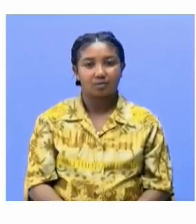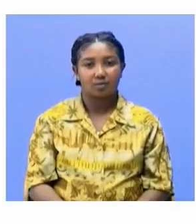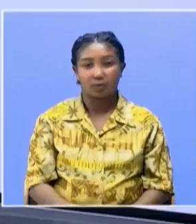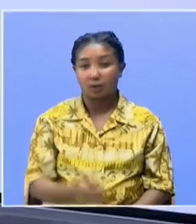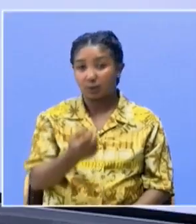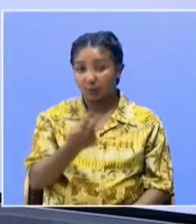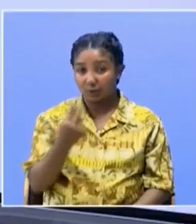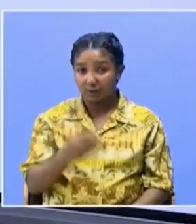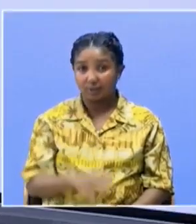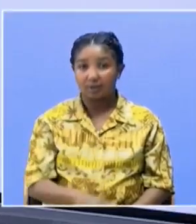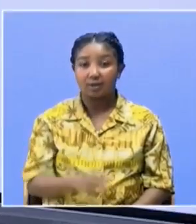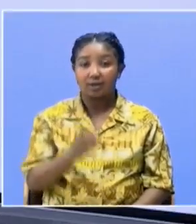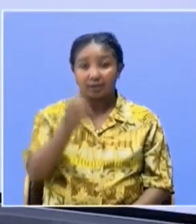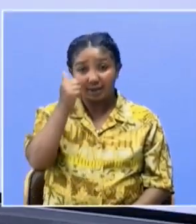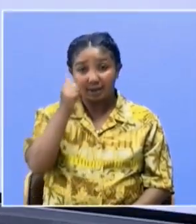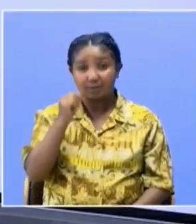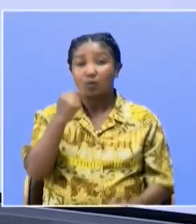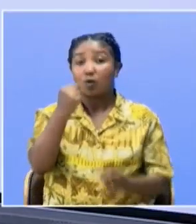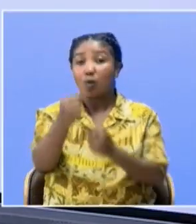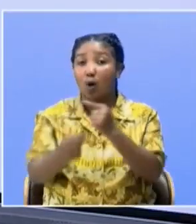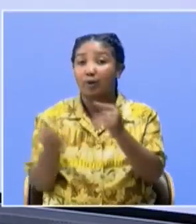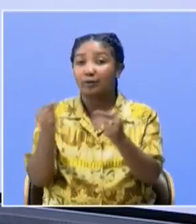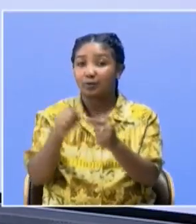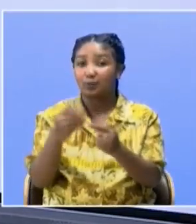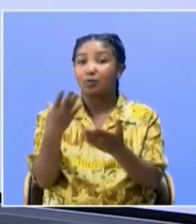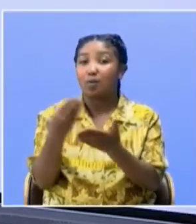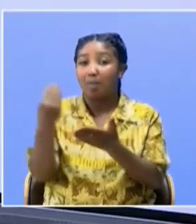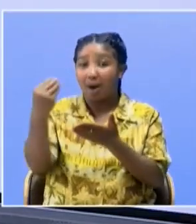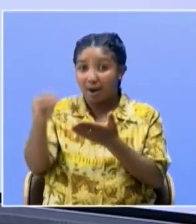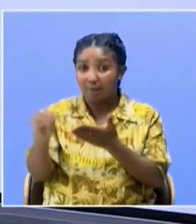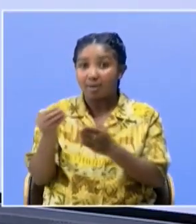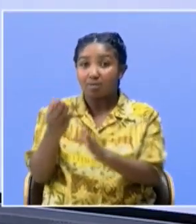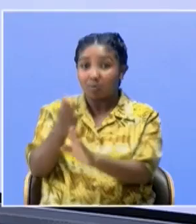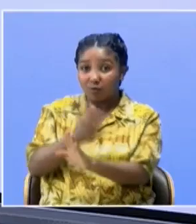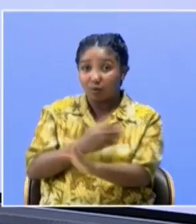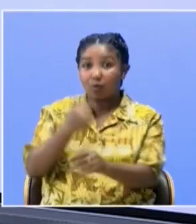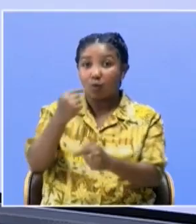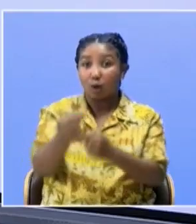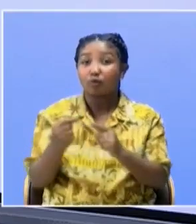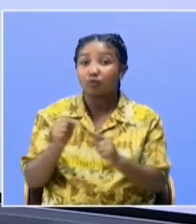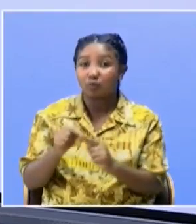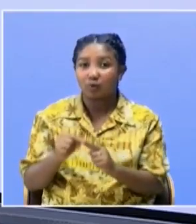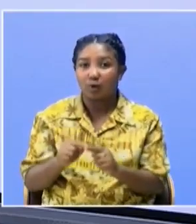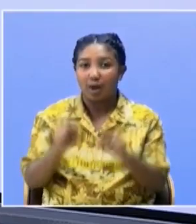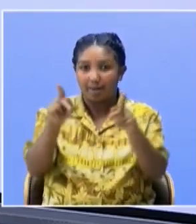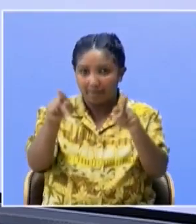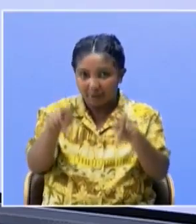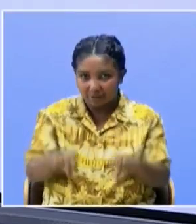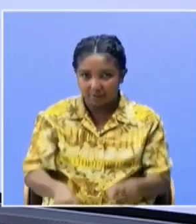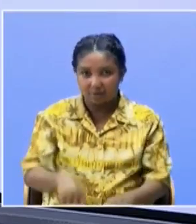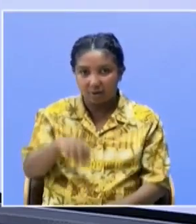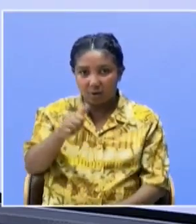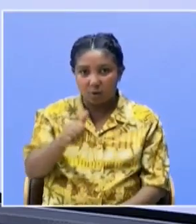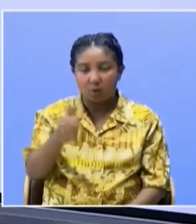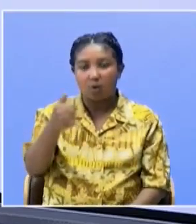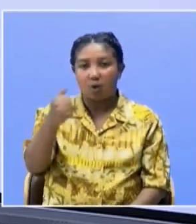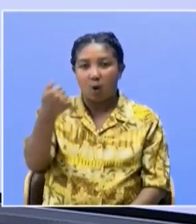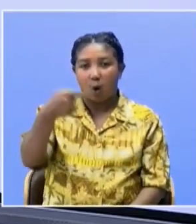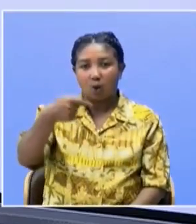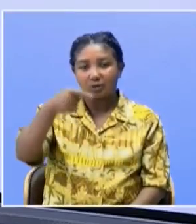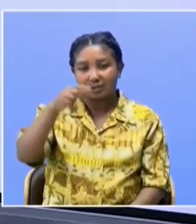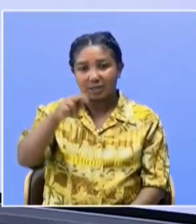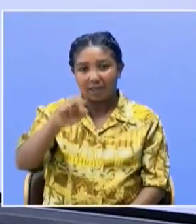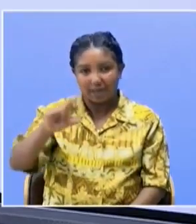Look. He is going to buy a house. Before going to, we have what? The present auxiliary is. And